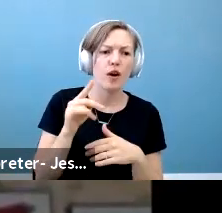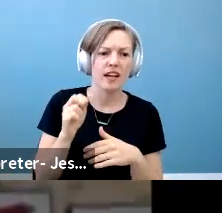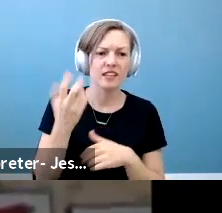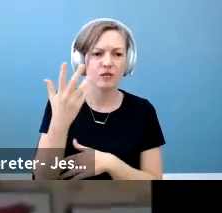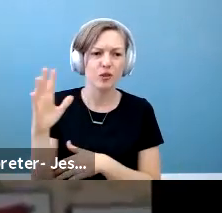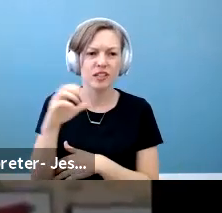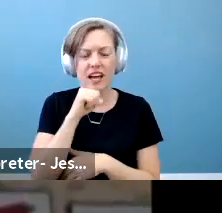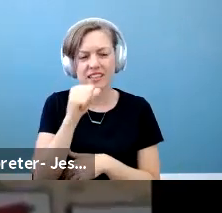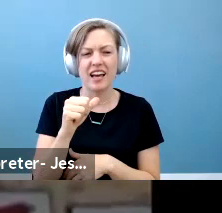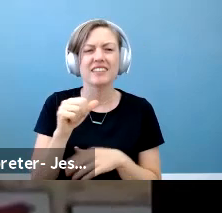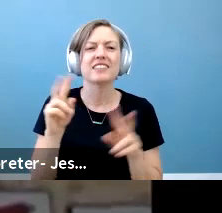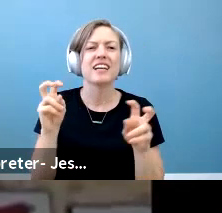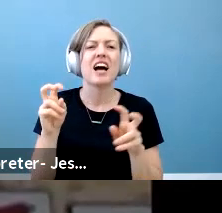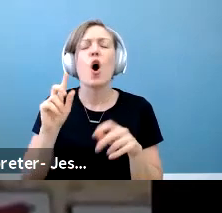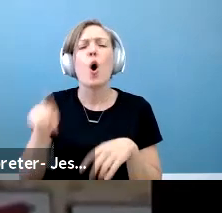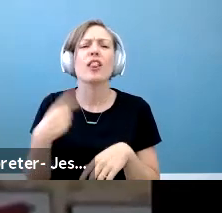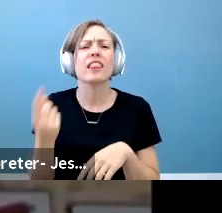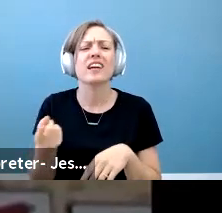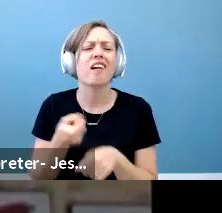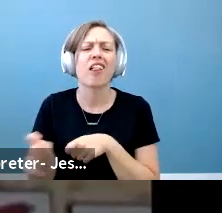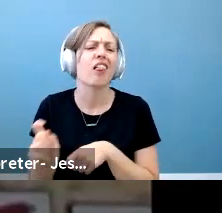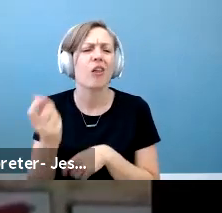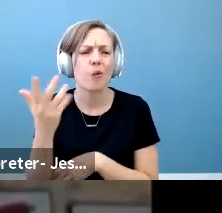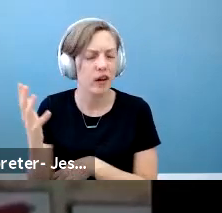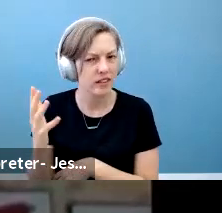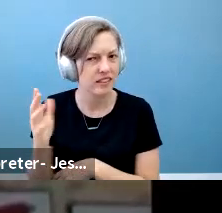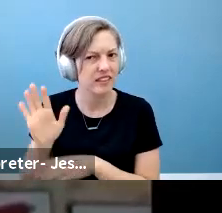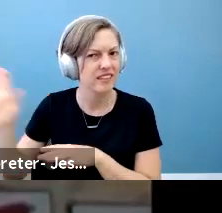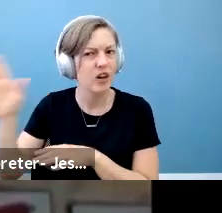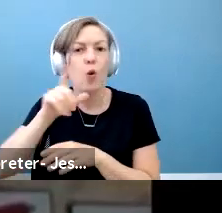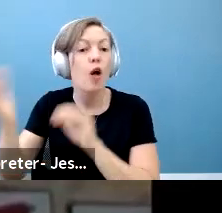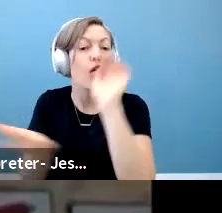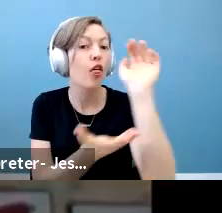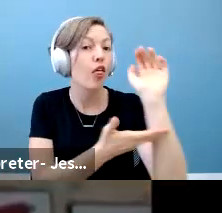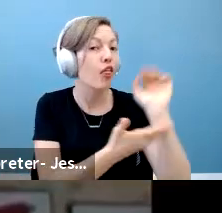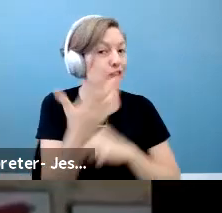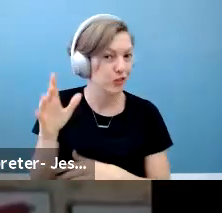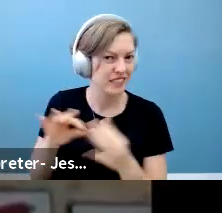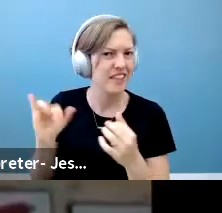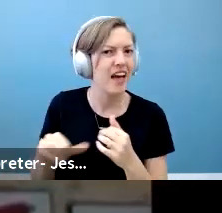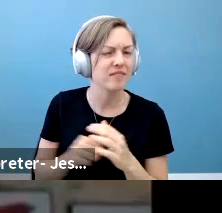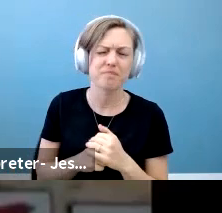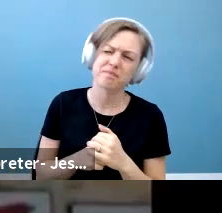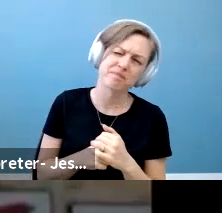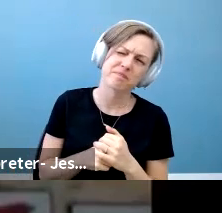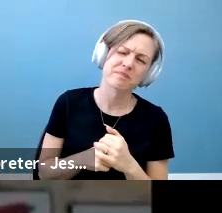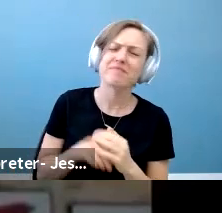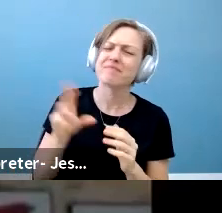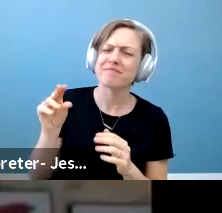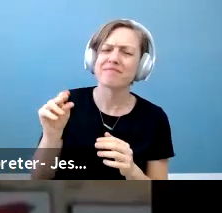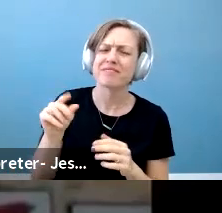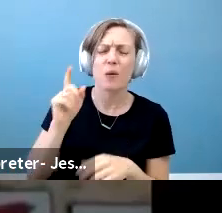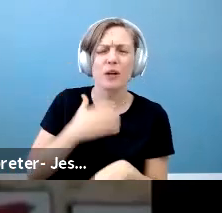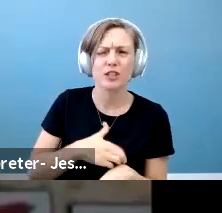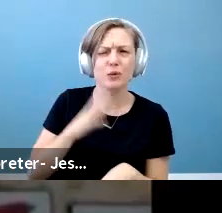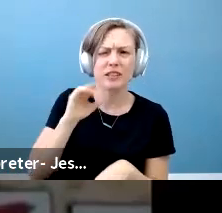wood, a quote, still appears in the forester's language. I wish it would disappear from their everyday language and the